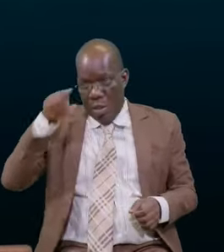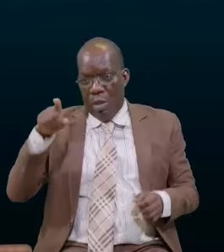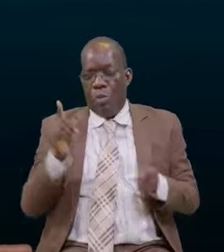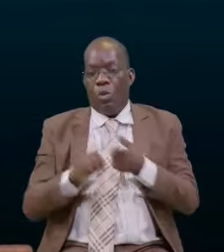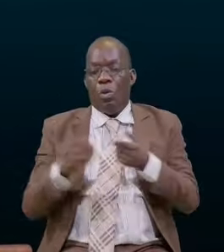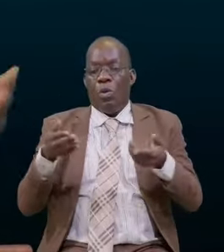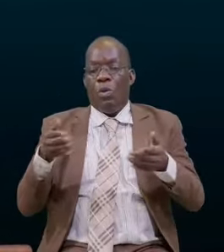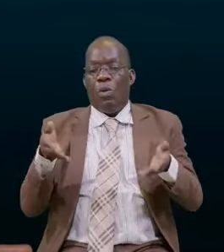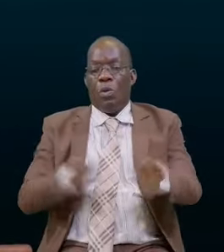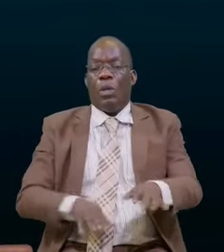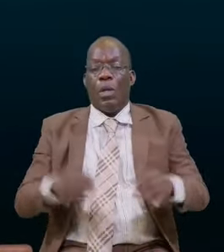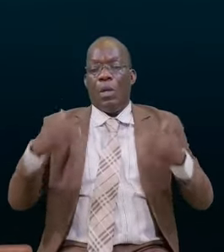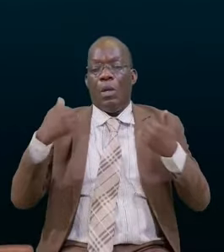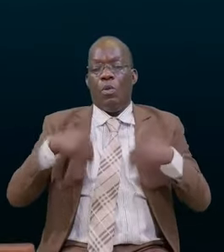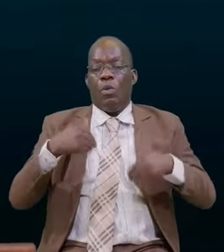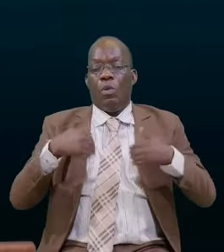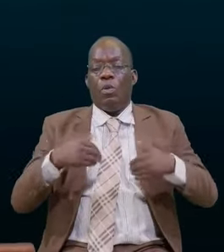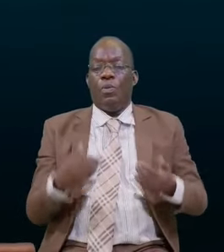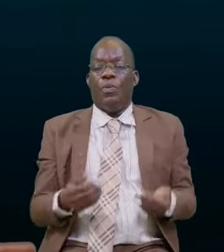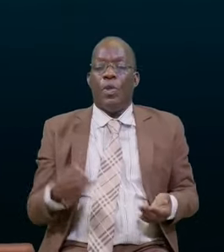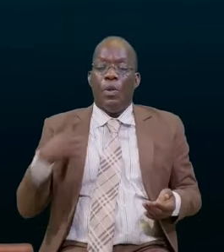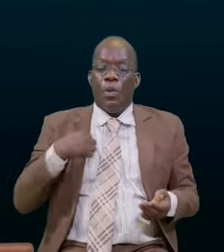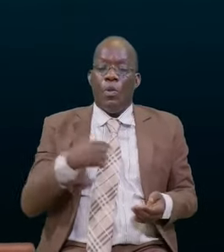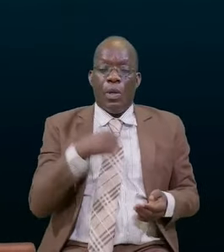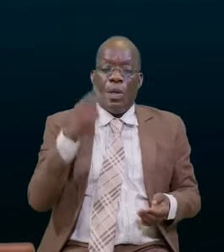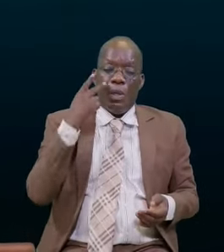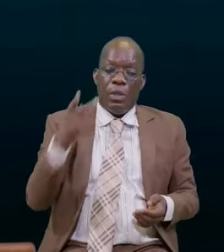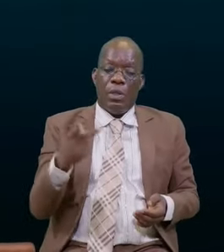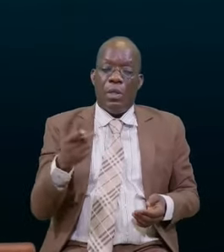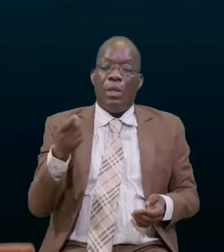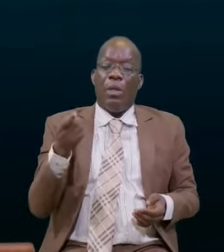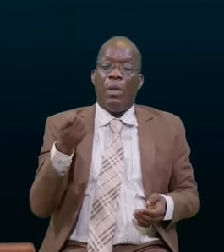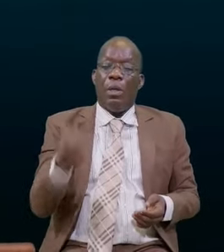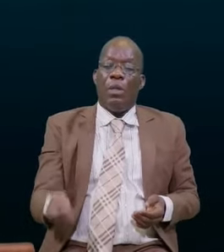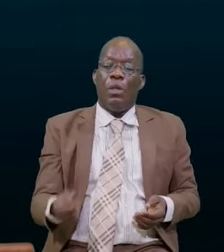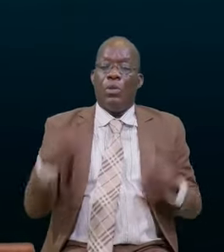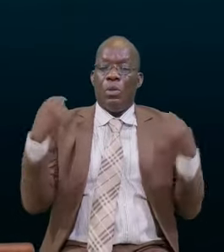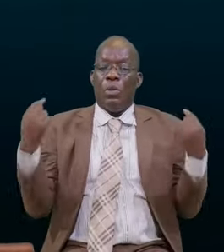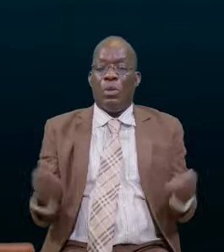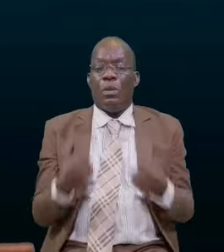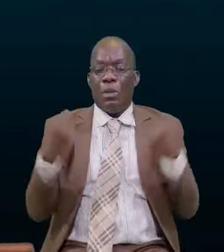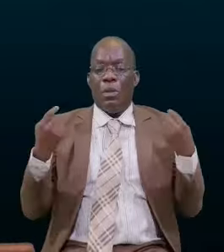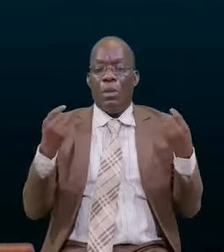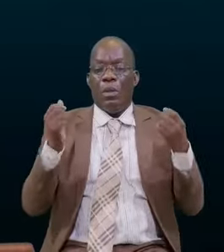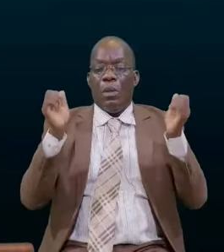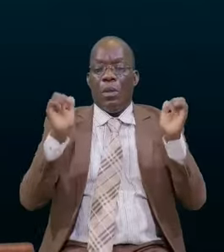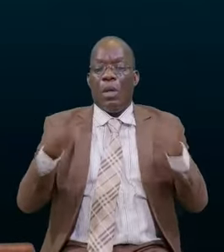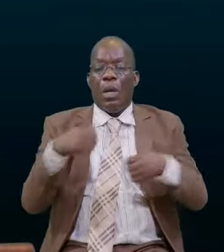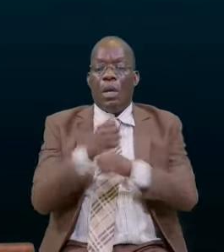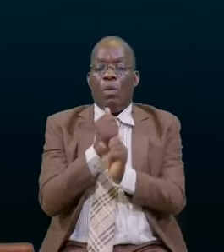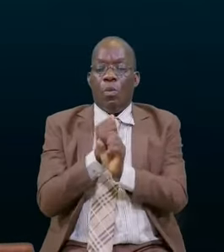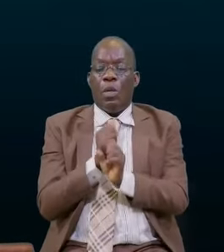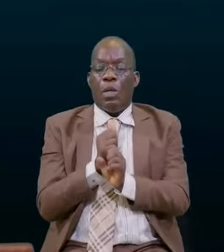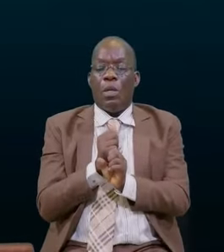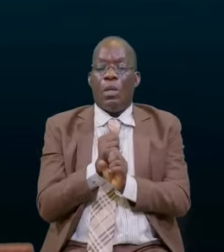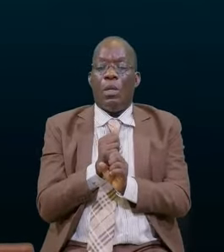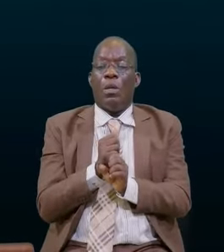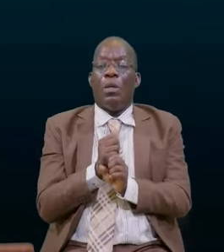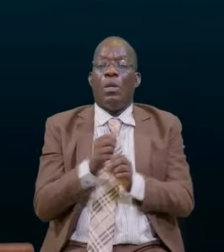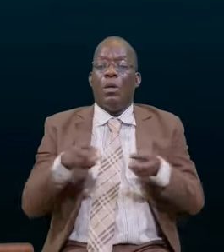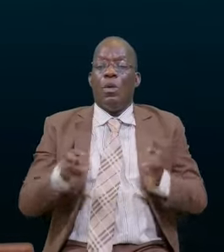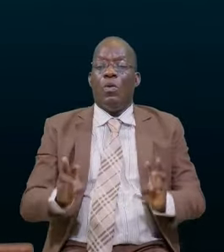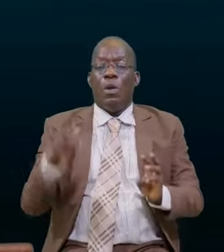of we see that little sins Can Make Way for great ones little